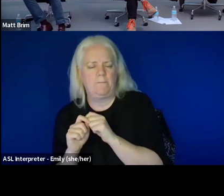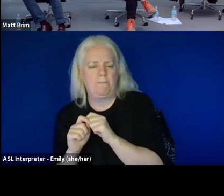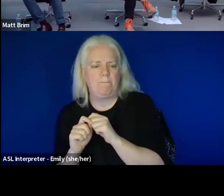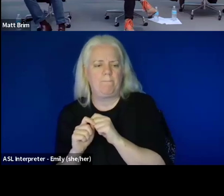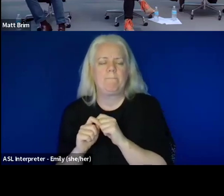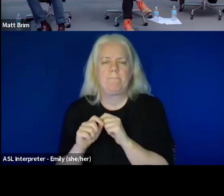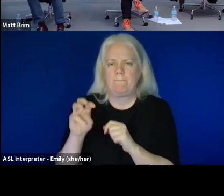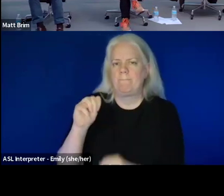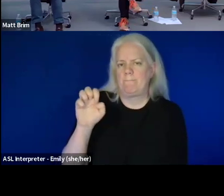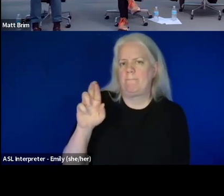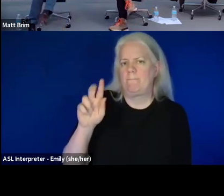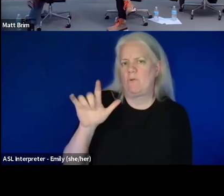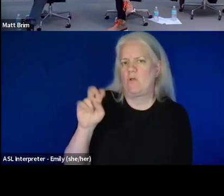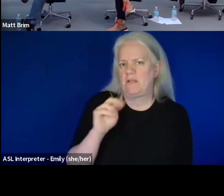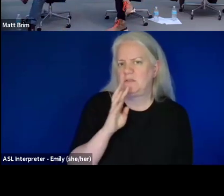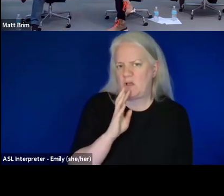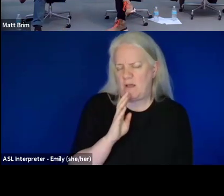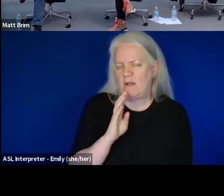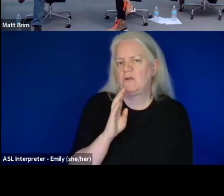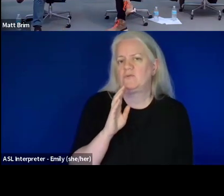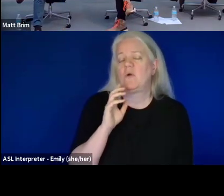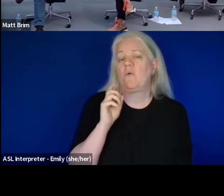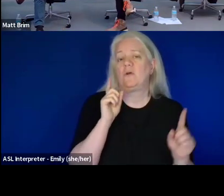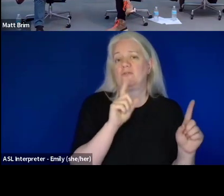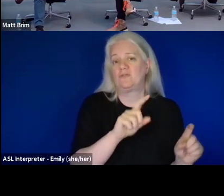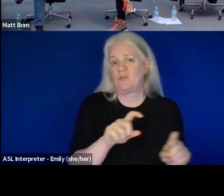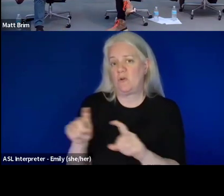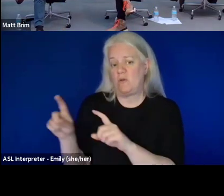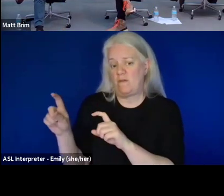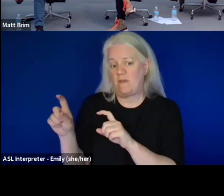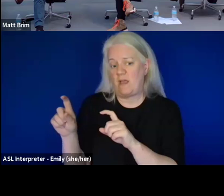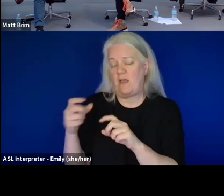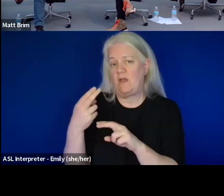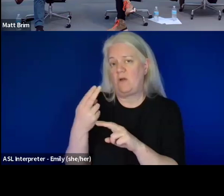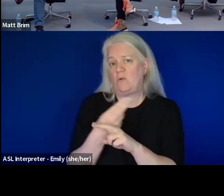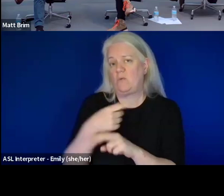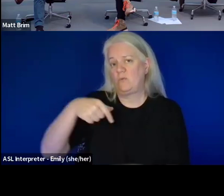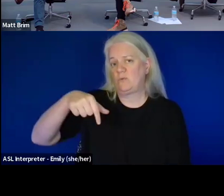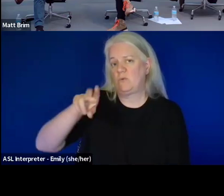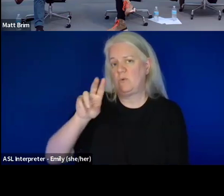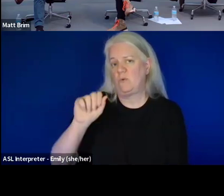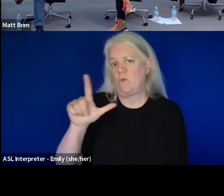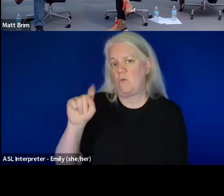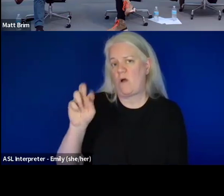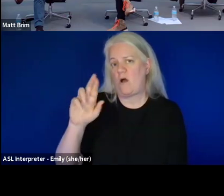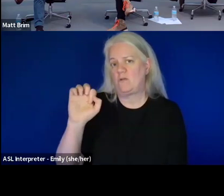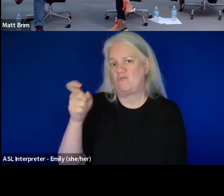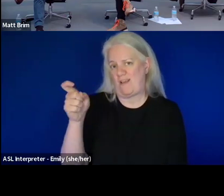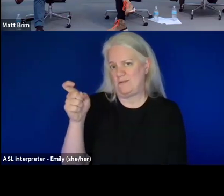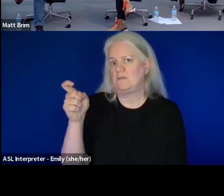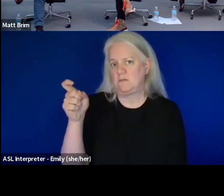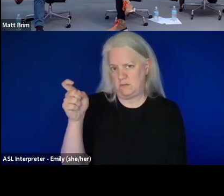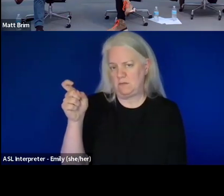The survey was administered through Qualtrics, which is just